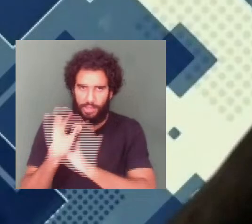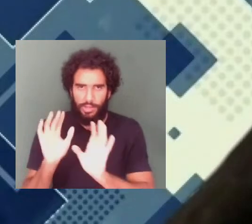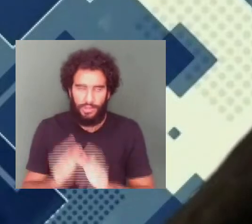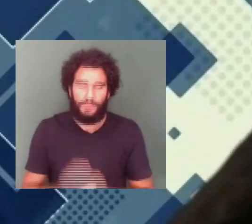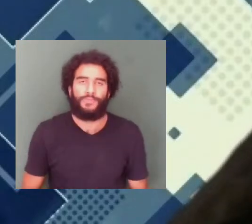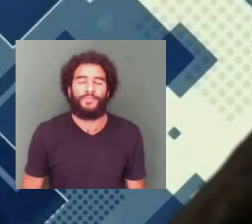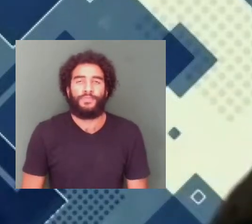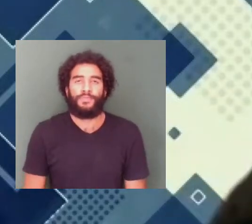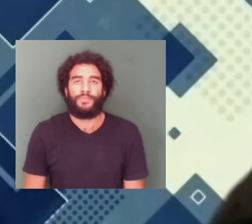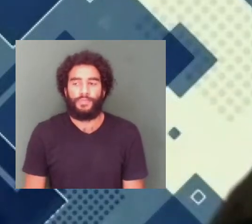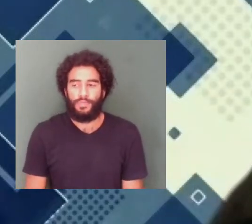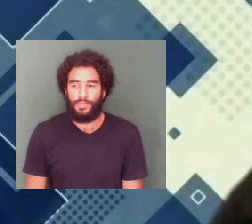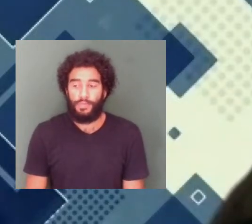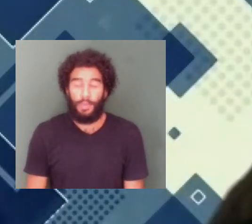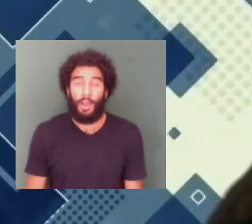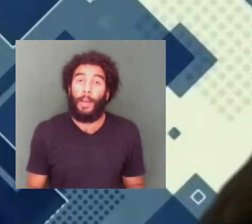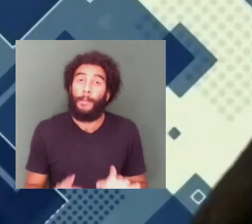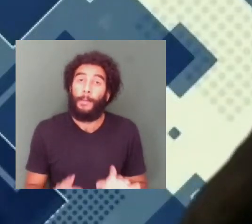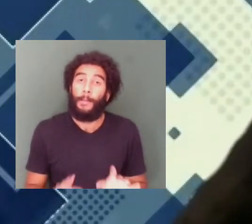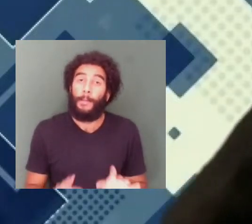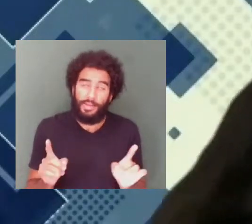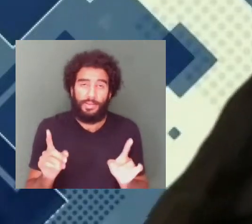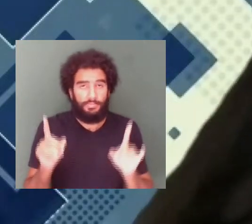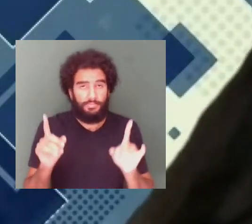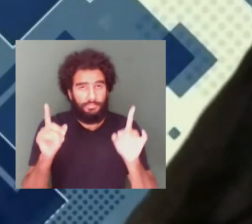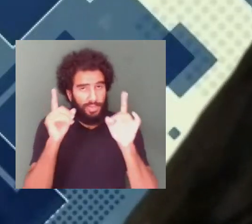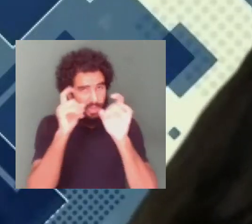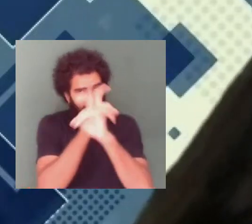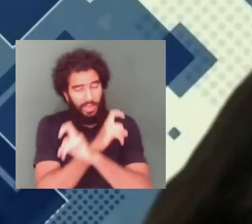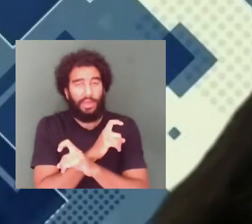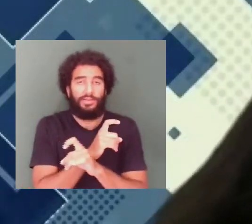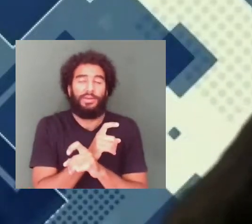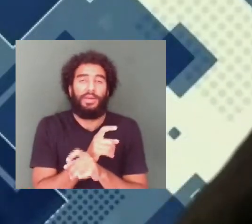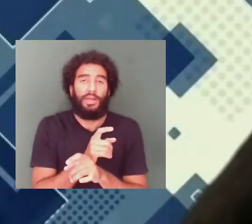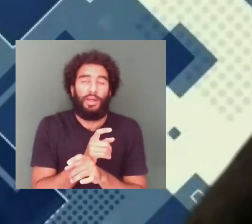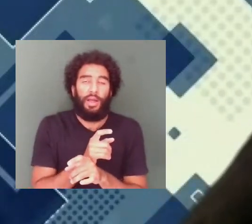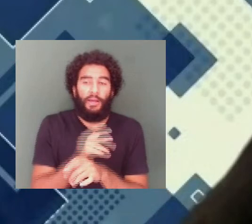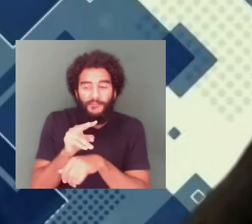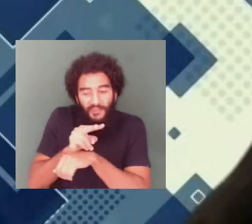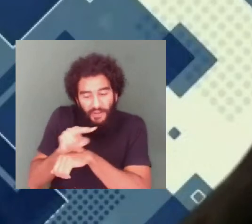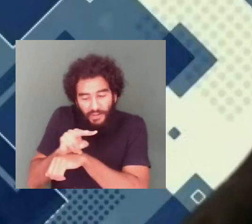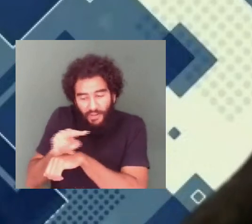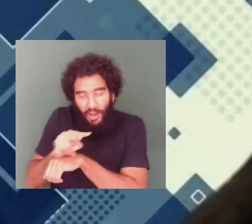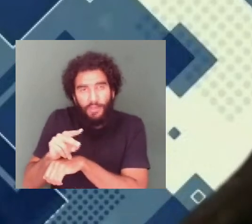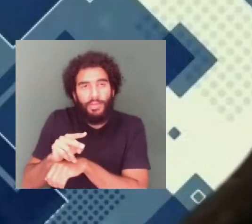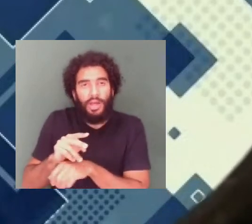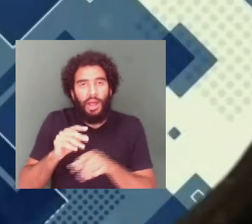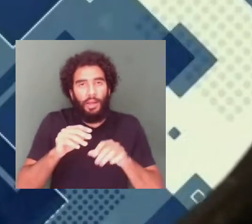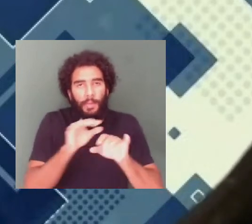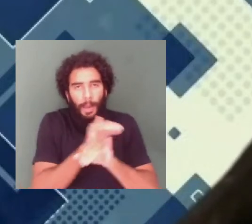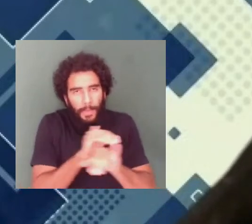physical stores and online, but it is of course difficult to